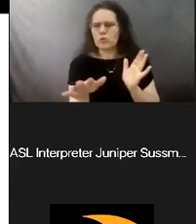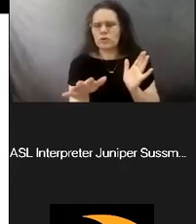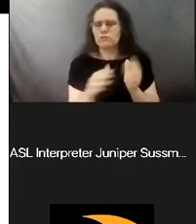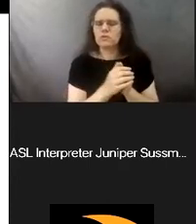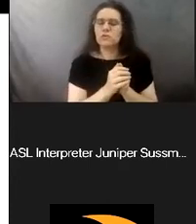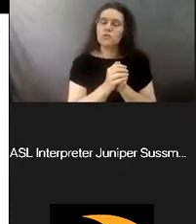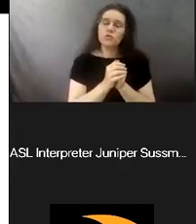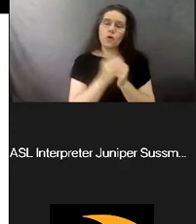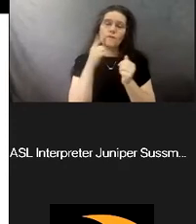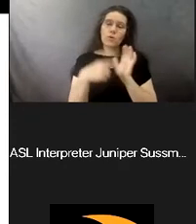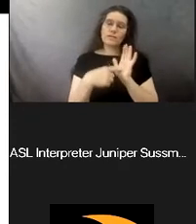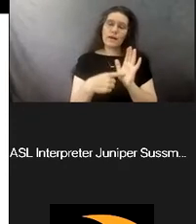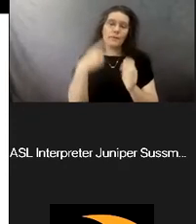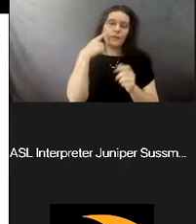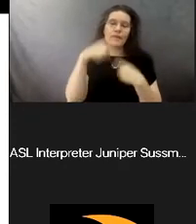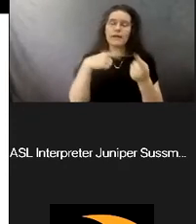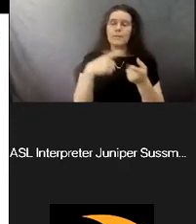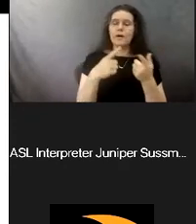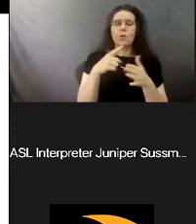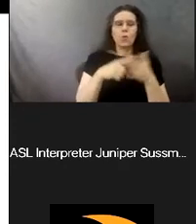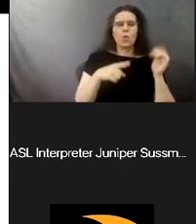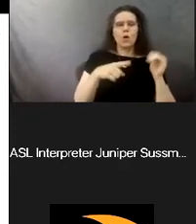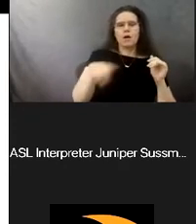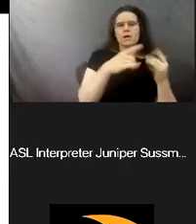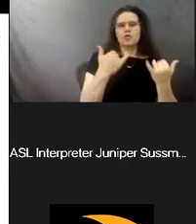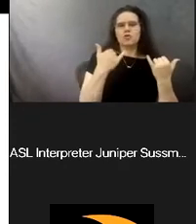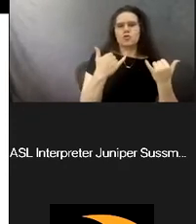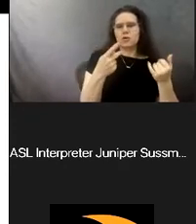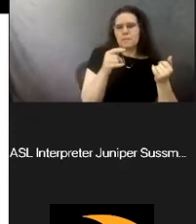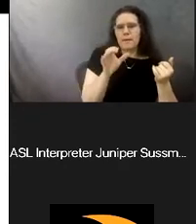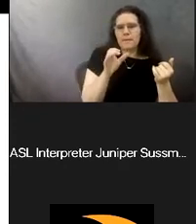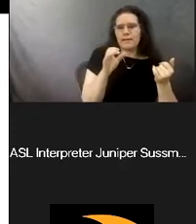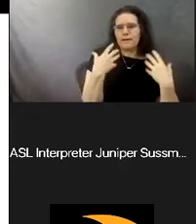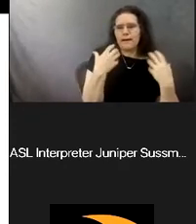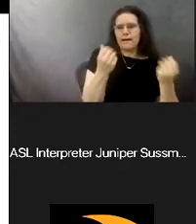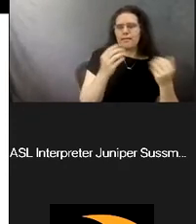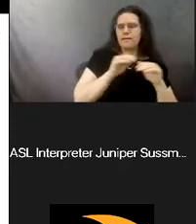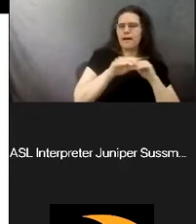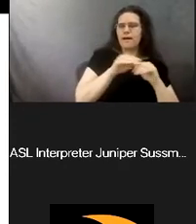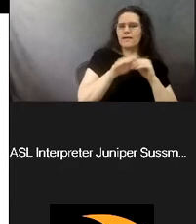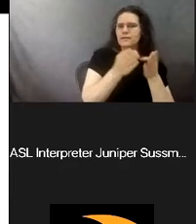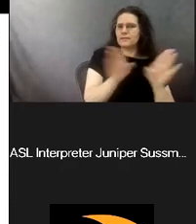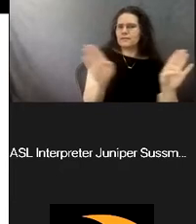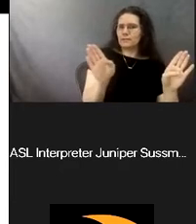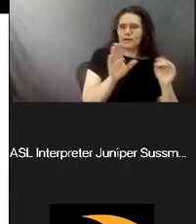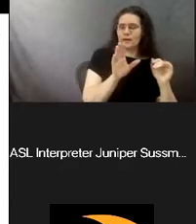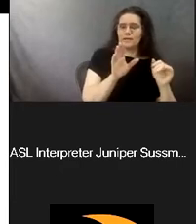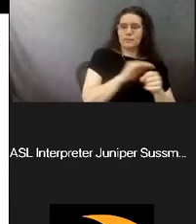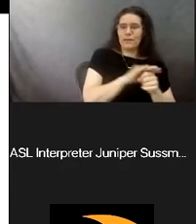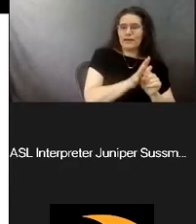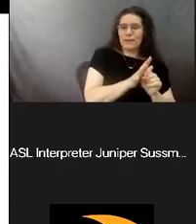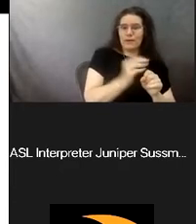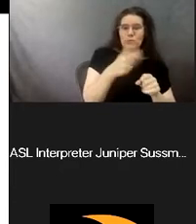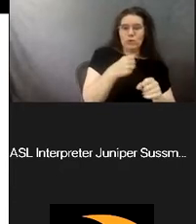include current public health guidance as it has changed throughout the pandemic, the student's